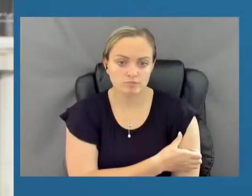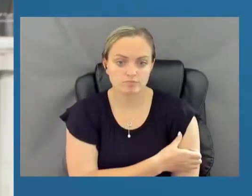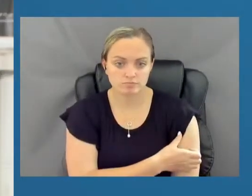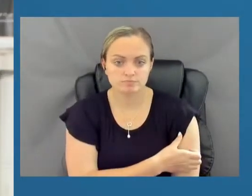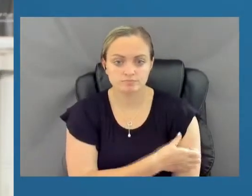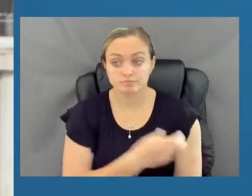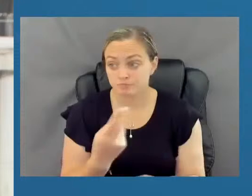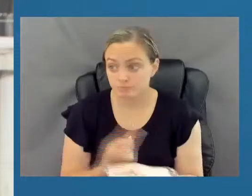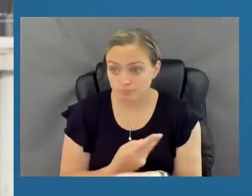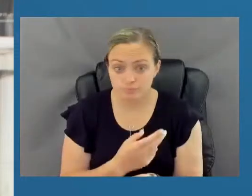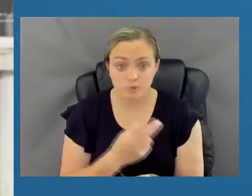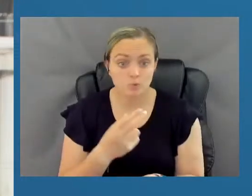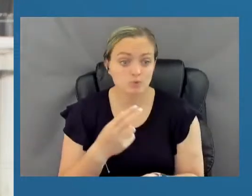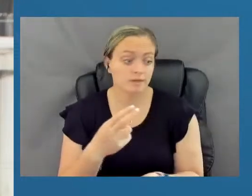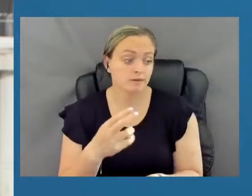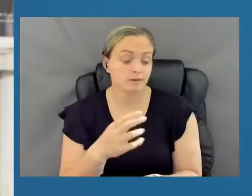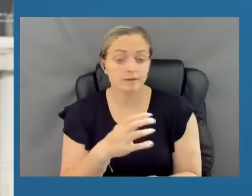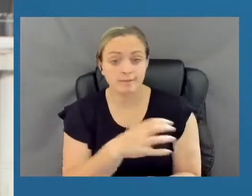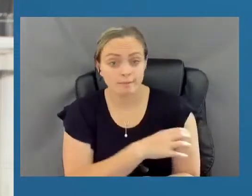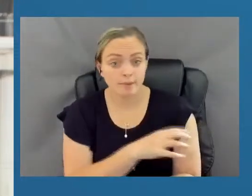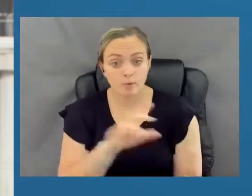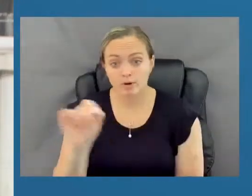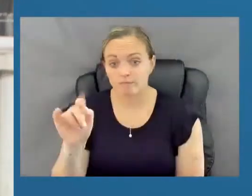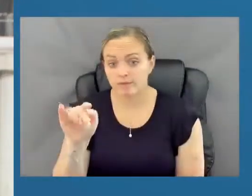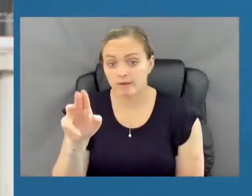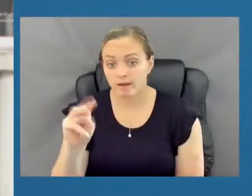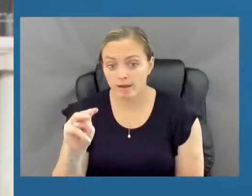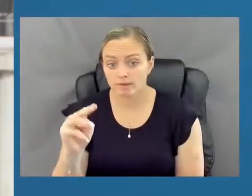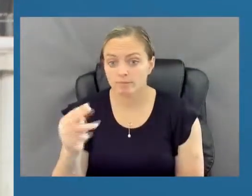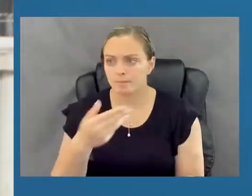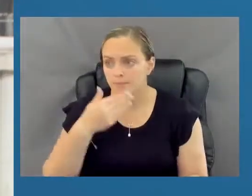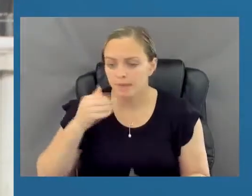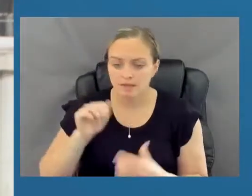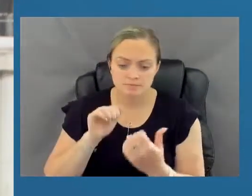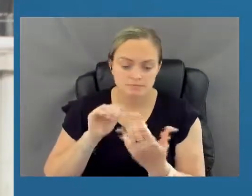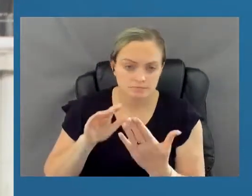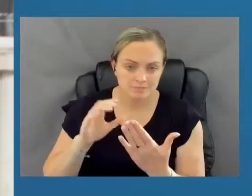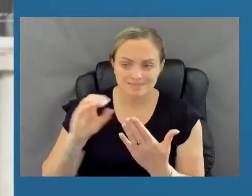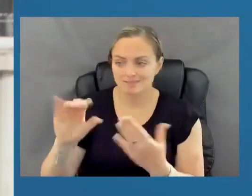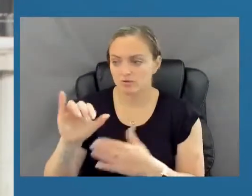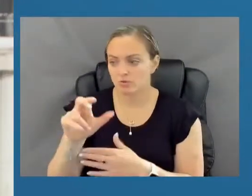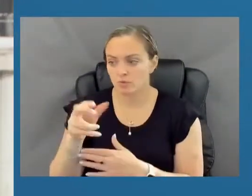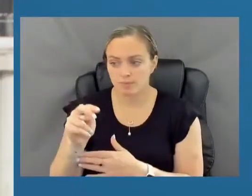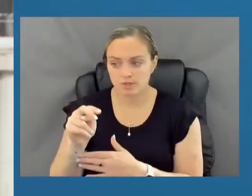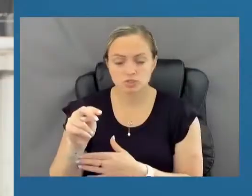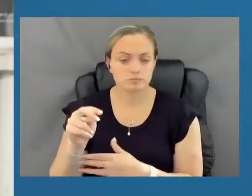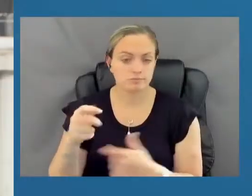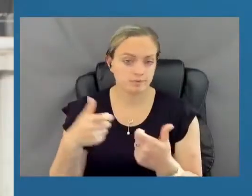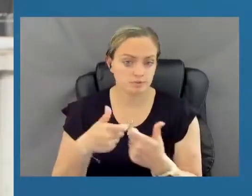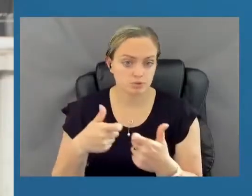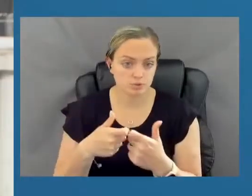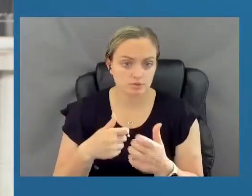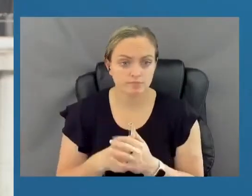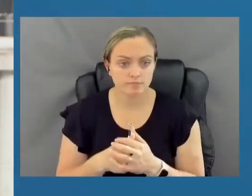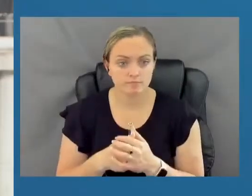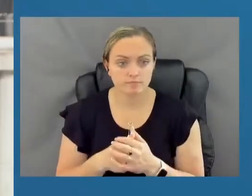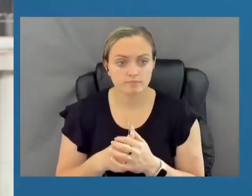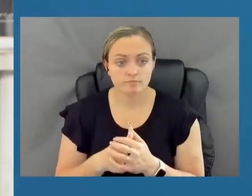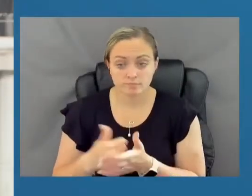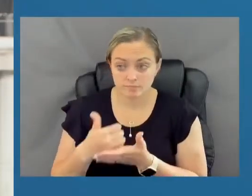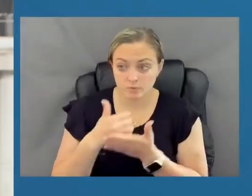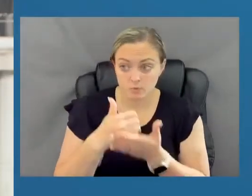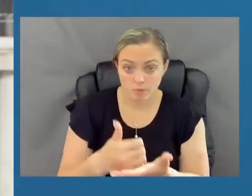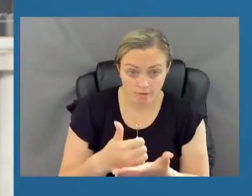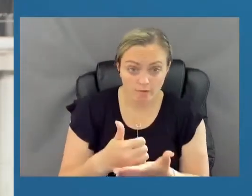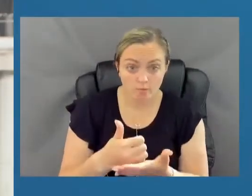power of the atom is the best way to generate steady, zero-emission electricity and help this transmission, which